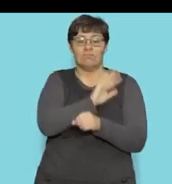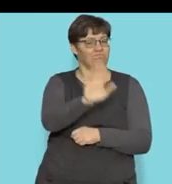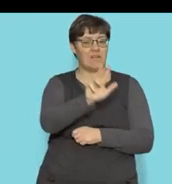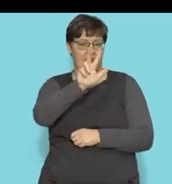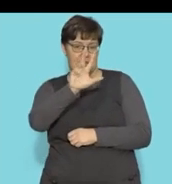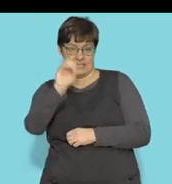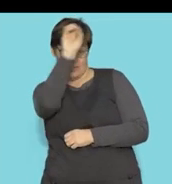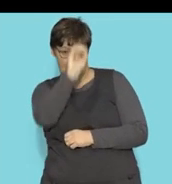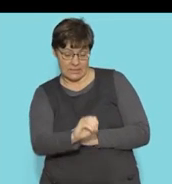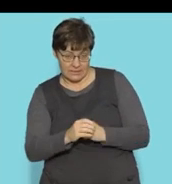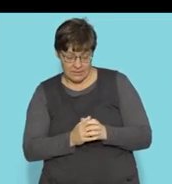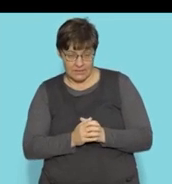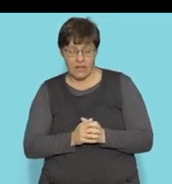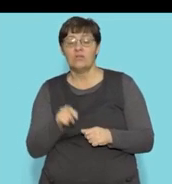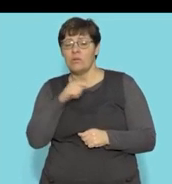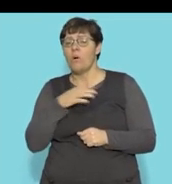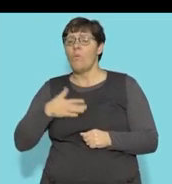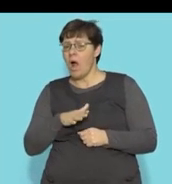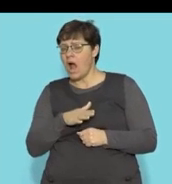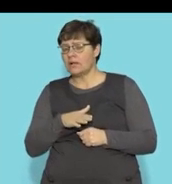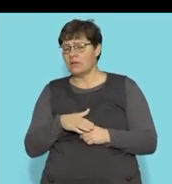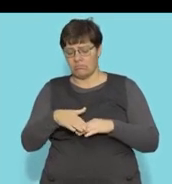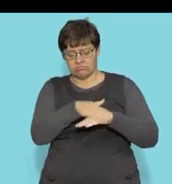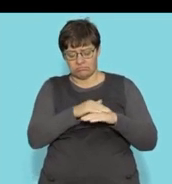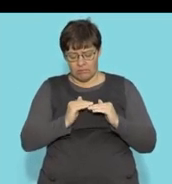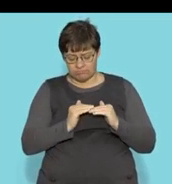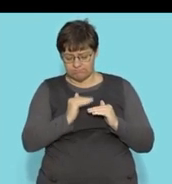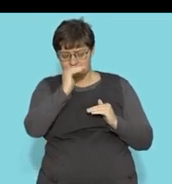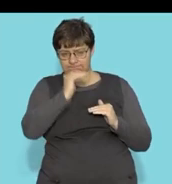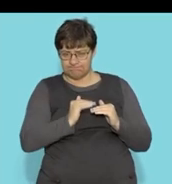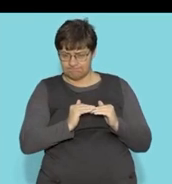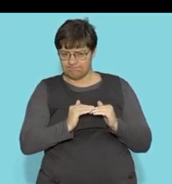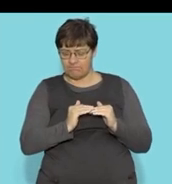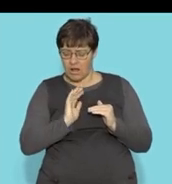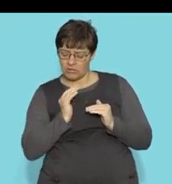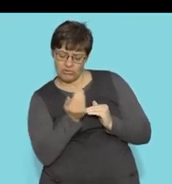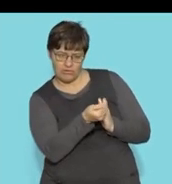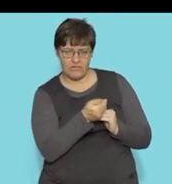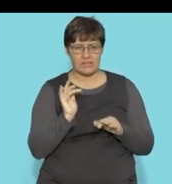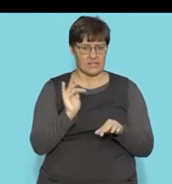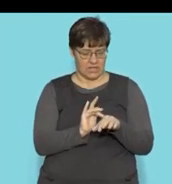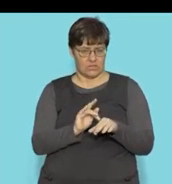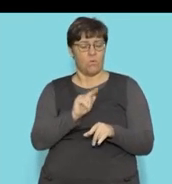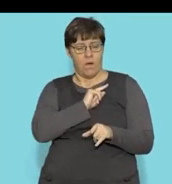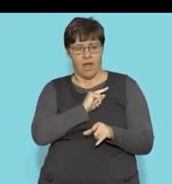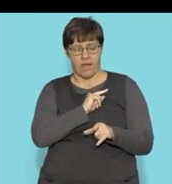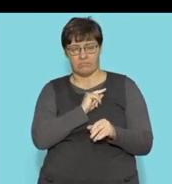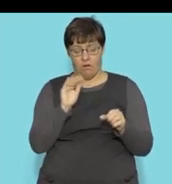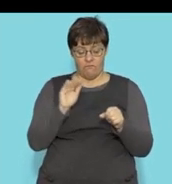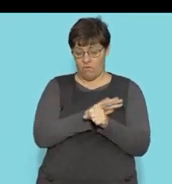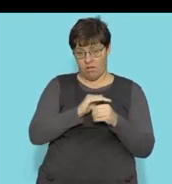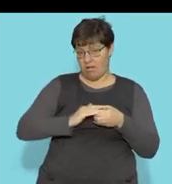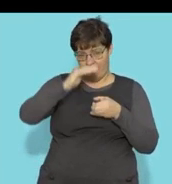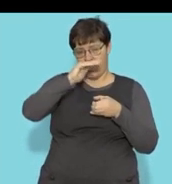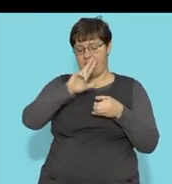want to know what surface area of the water is actually touching the glass if 80% of the glass is full.